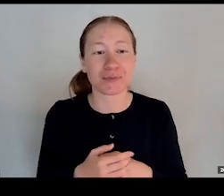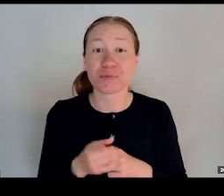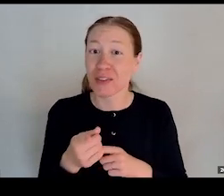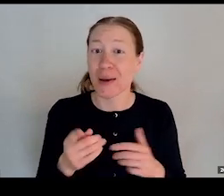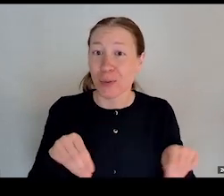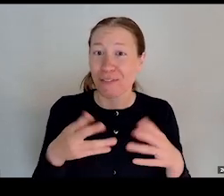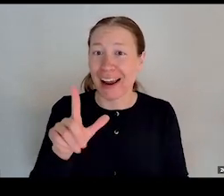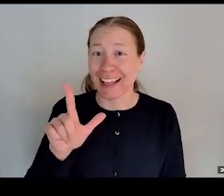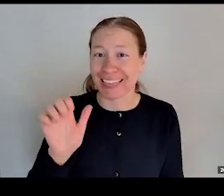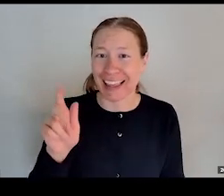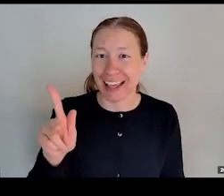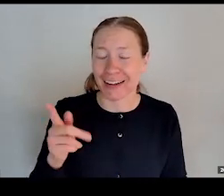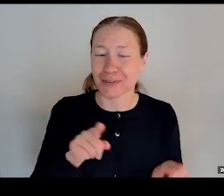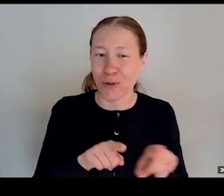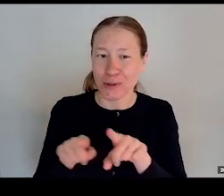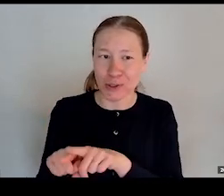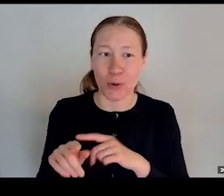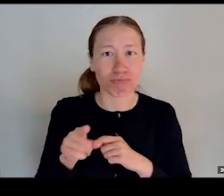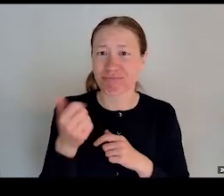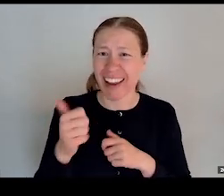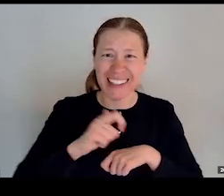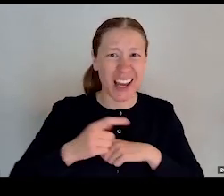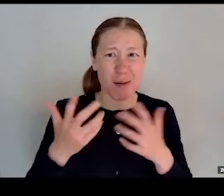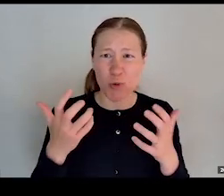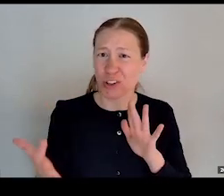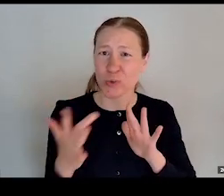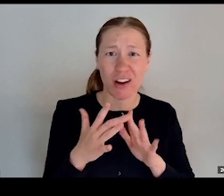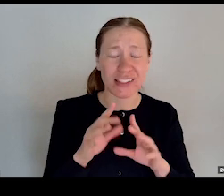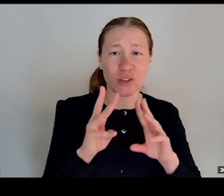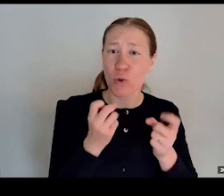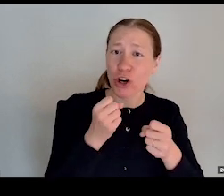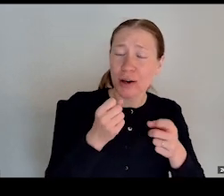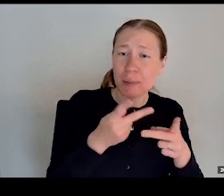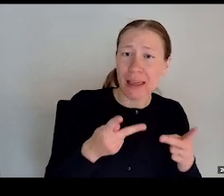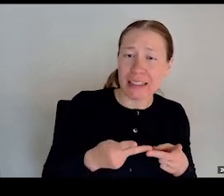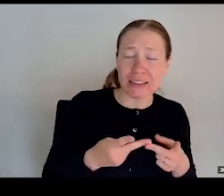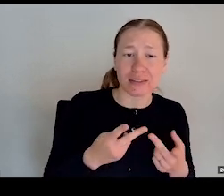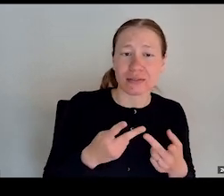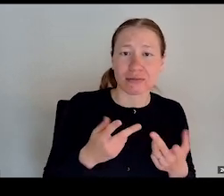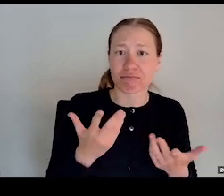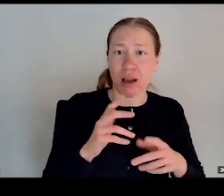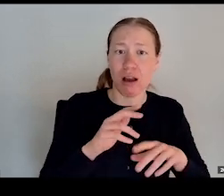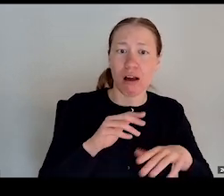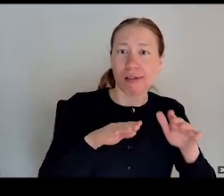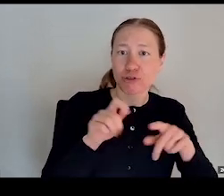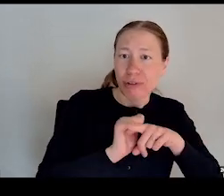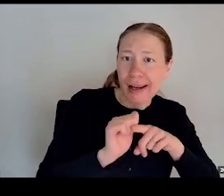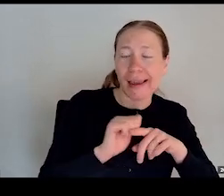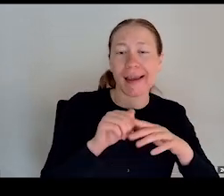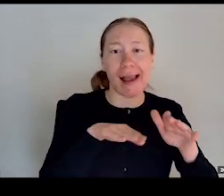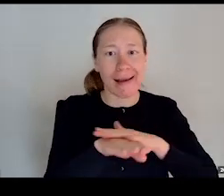too to utilize this if you ever want to contact our office for a workplace accommodation, hiring process accommodations,